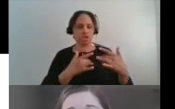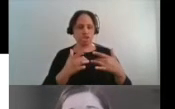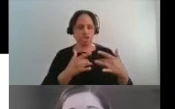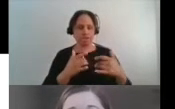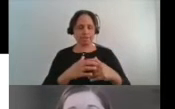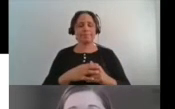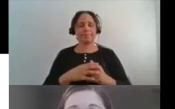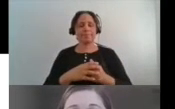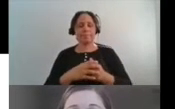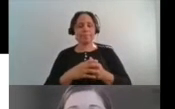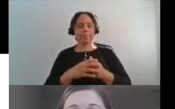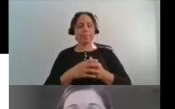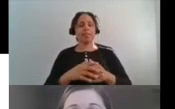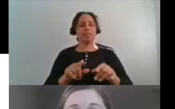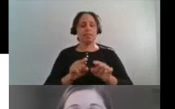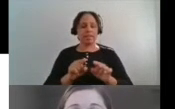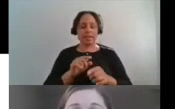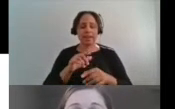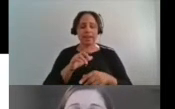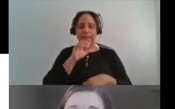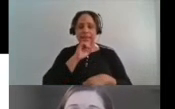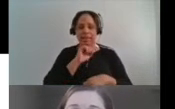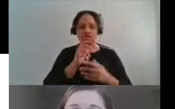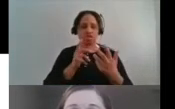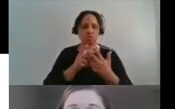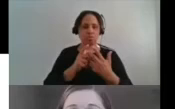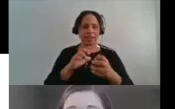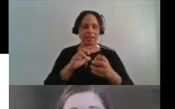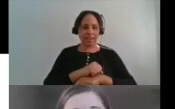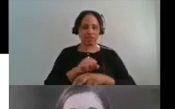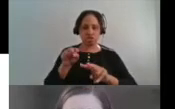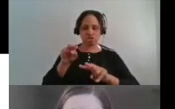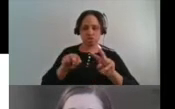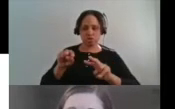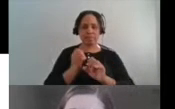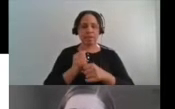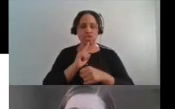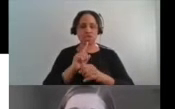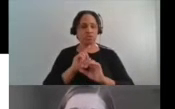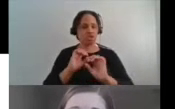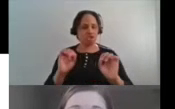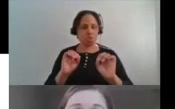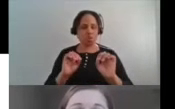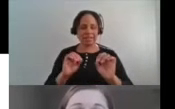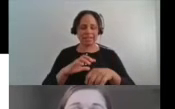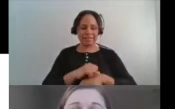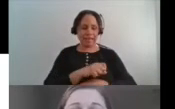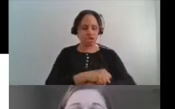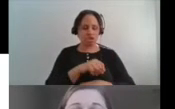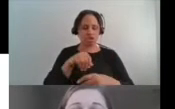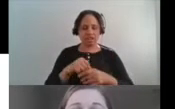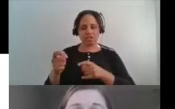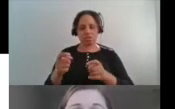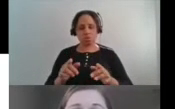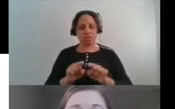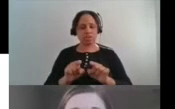age-appropriate cancer screenings are important. Need to make sure there's no evidence of any cancers in the donor as well. And then there may be